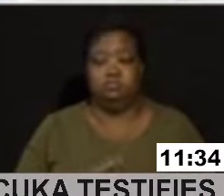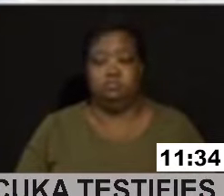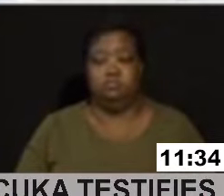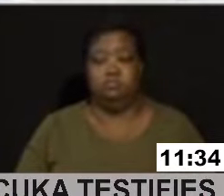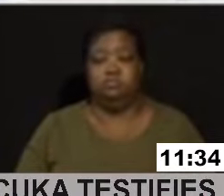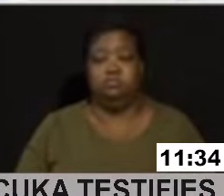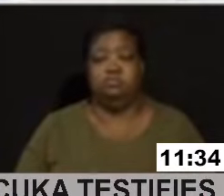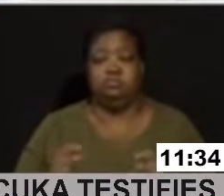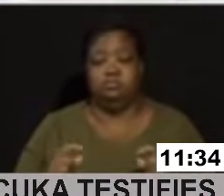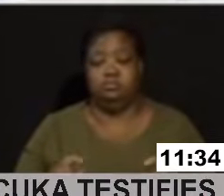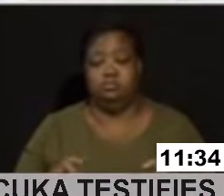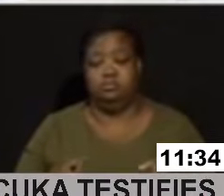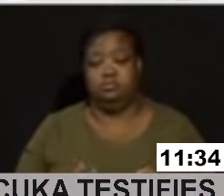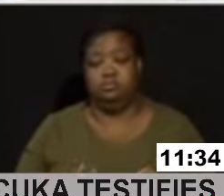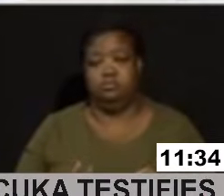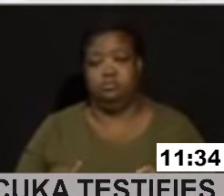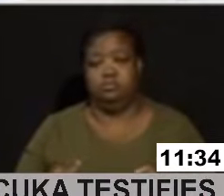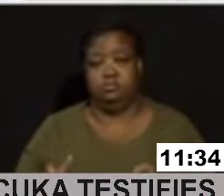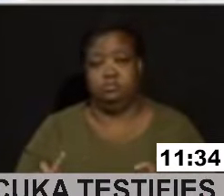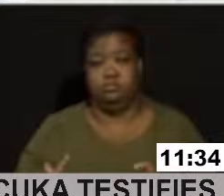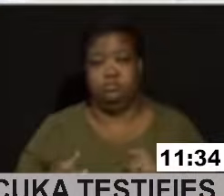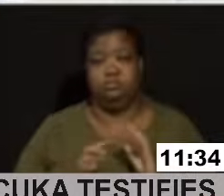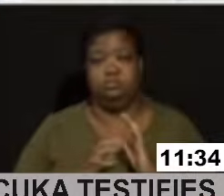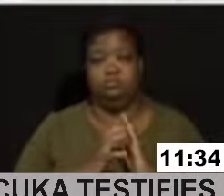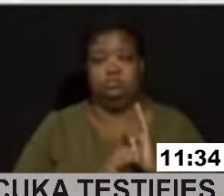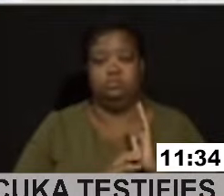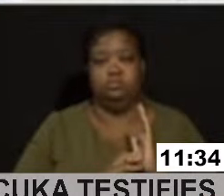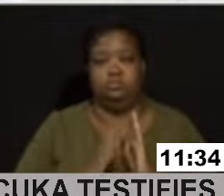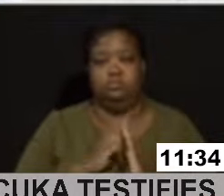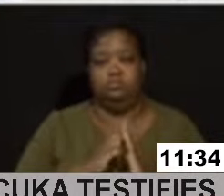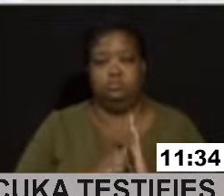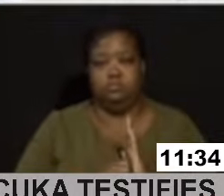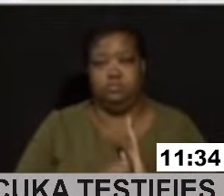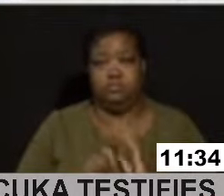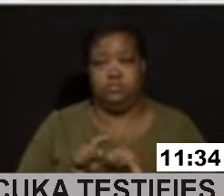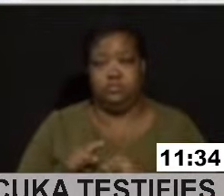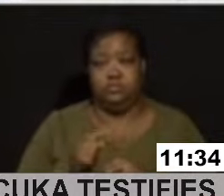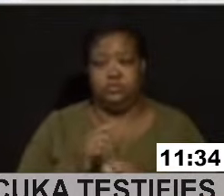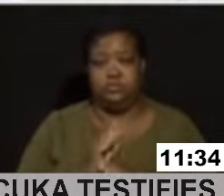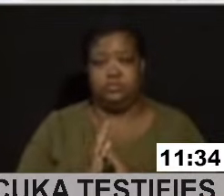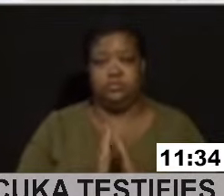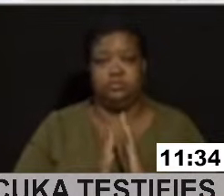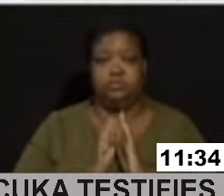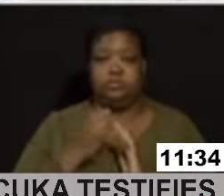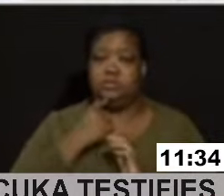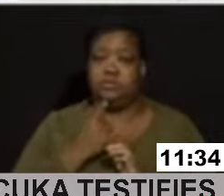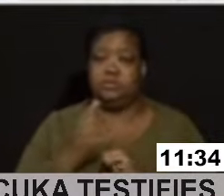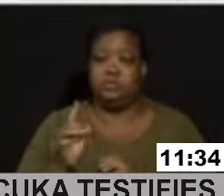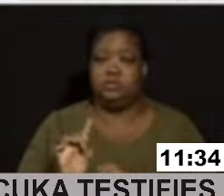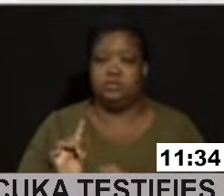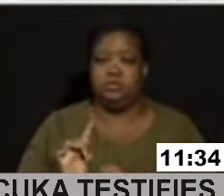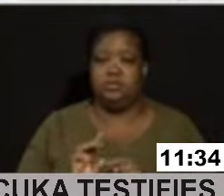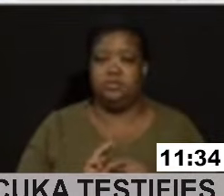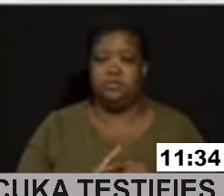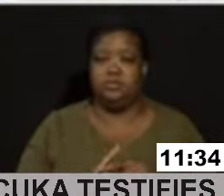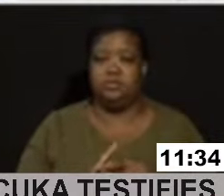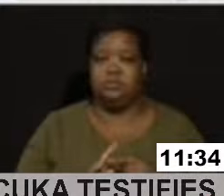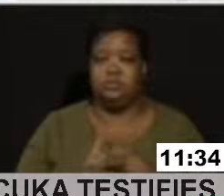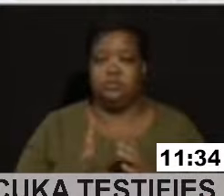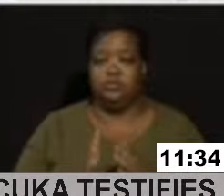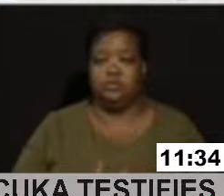in paragraph 27 of your statement, you say, you firstly talk about the Human